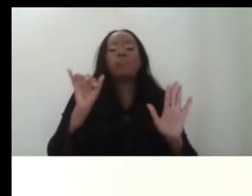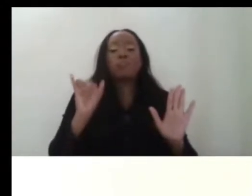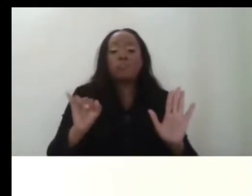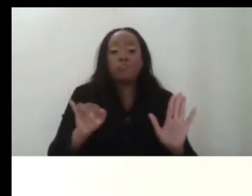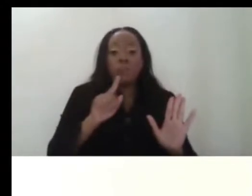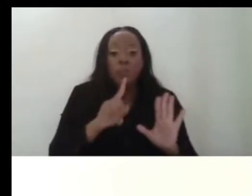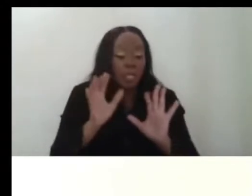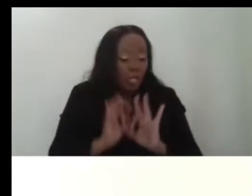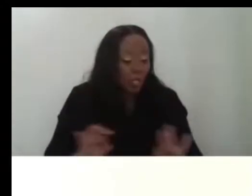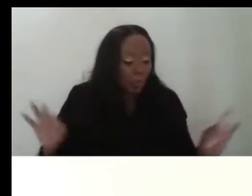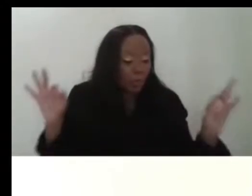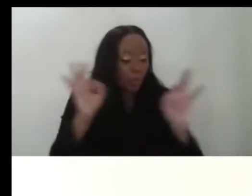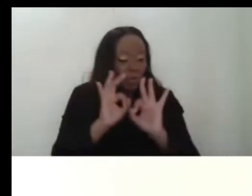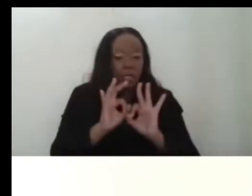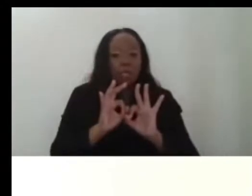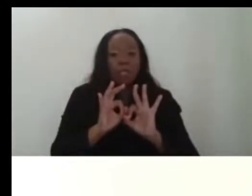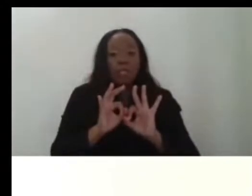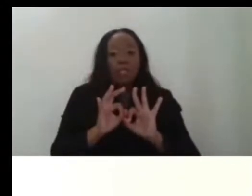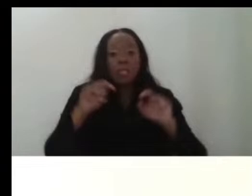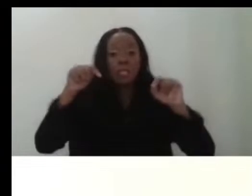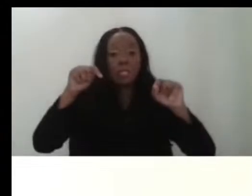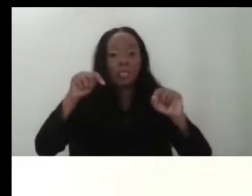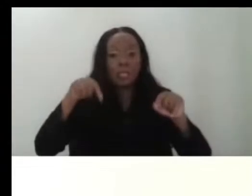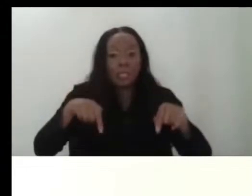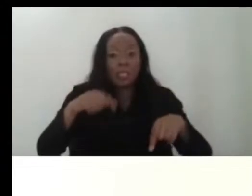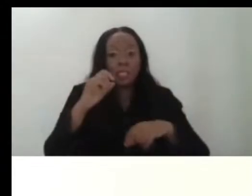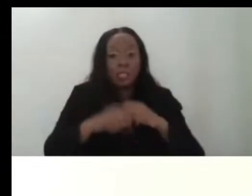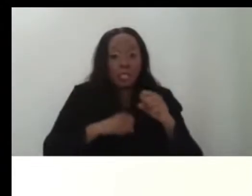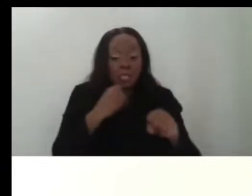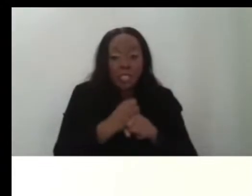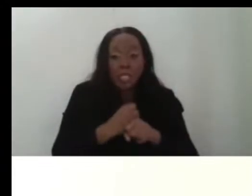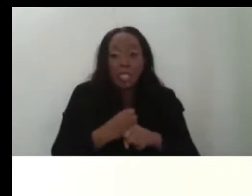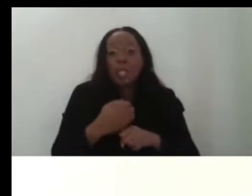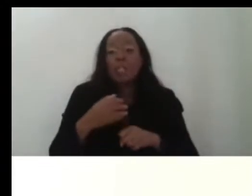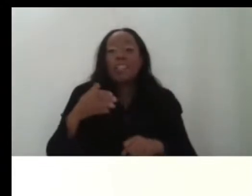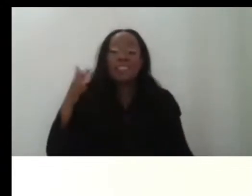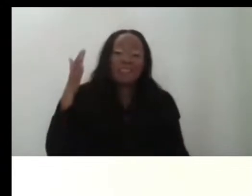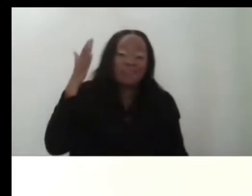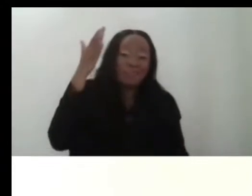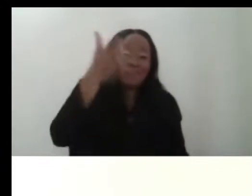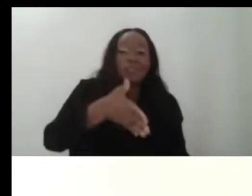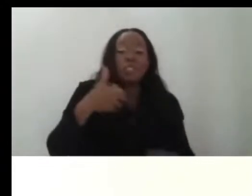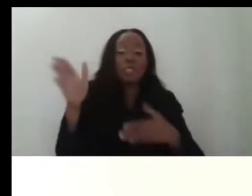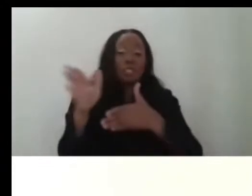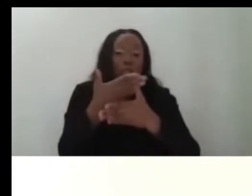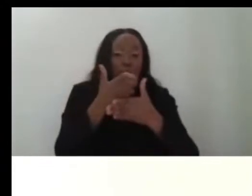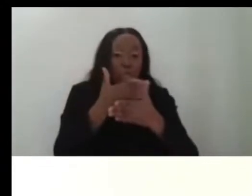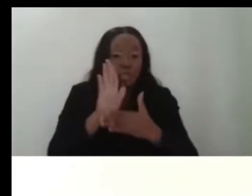important that you remember this going into 2025 and 40 years and to share your experiences because it's going to be very important.